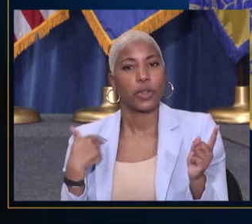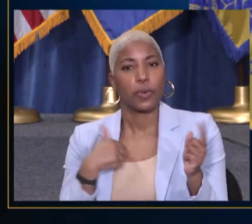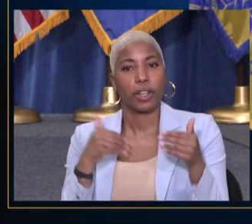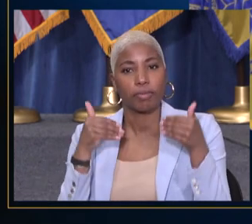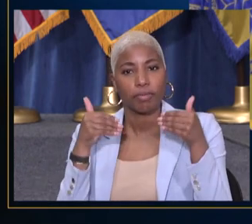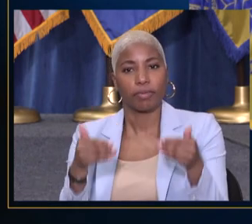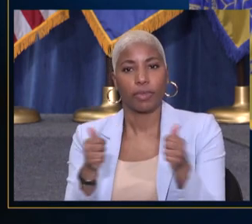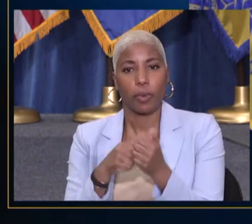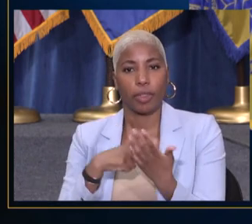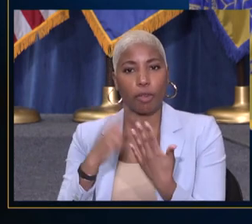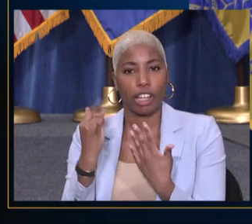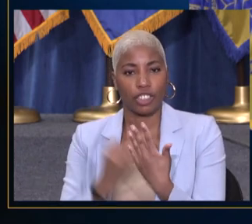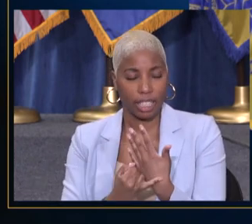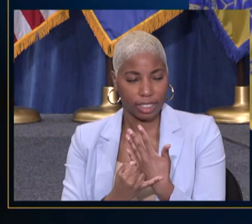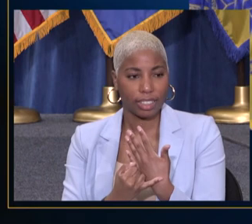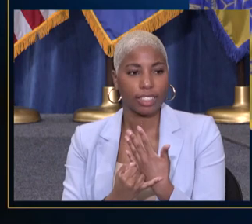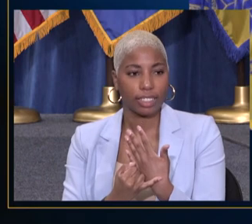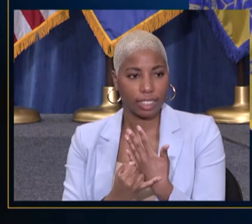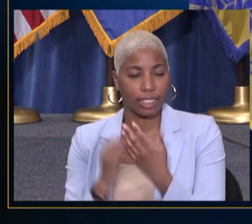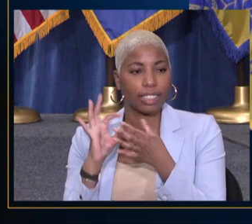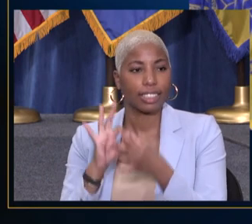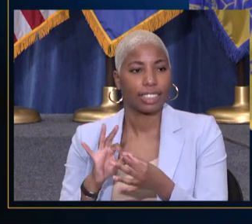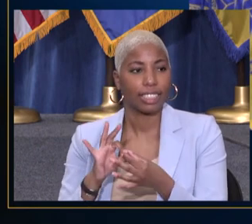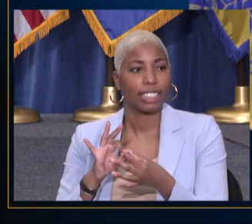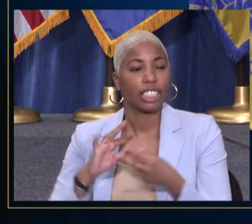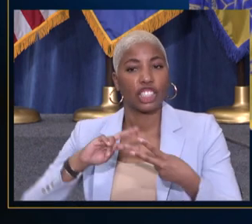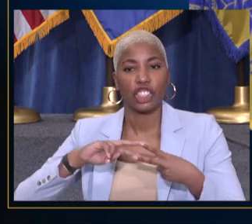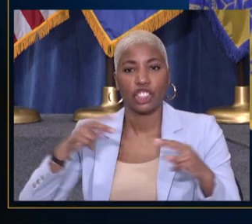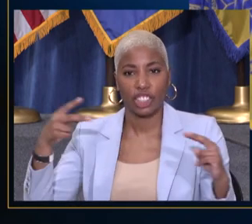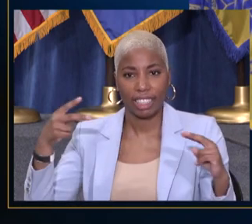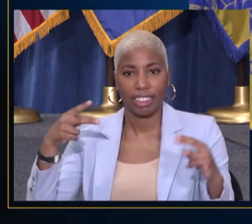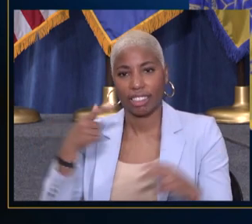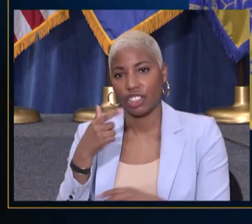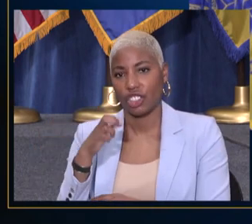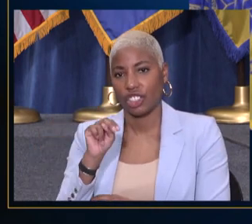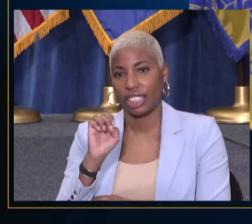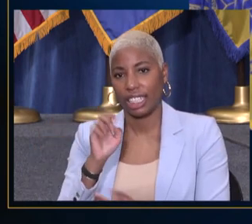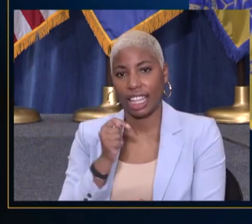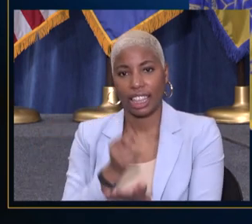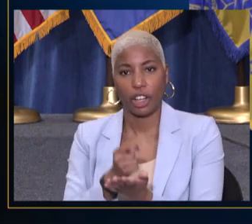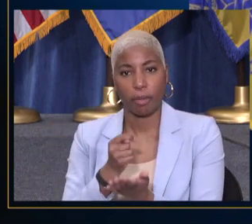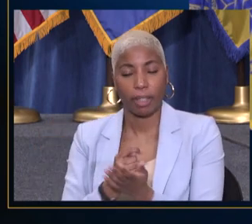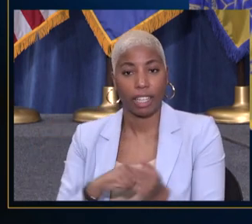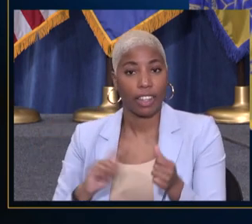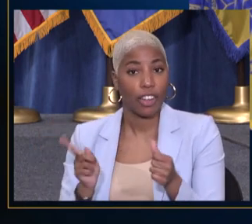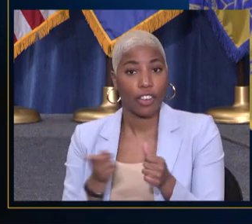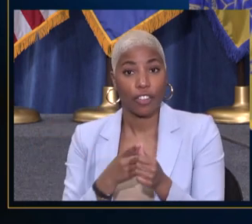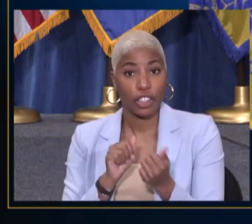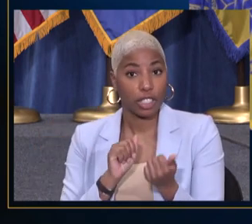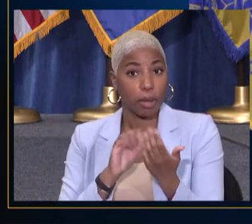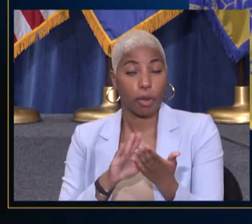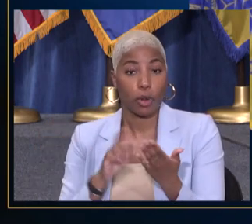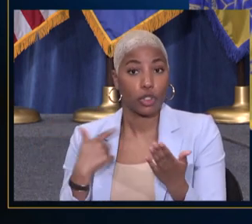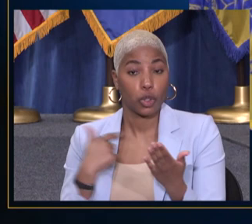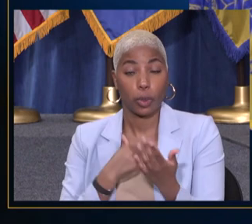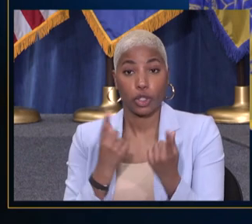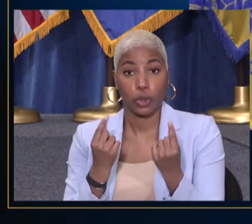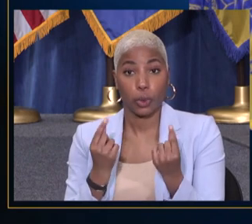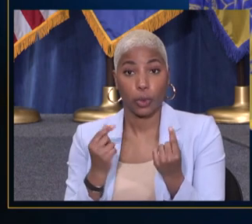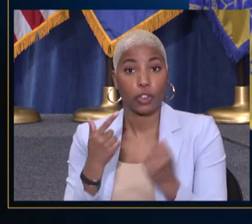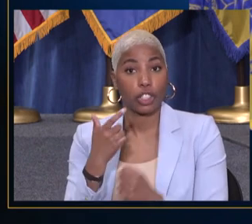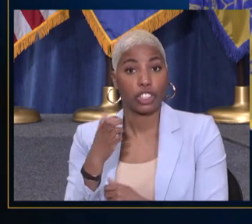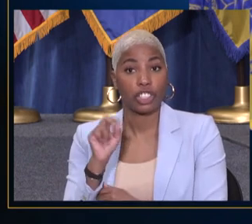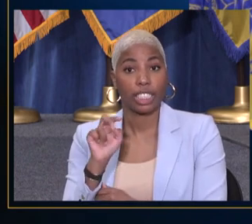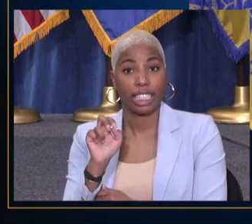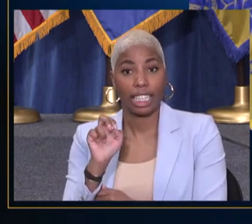project on gene therapy, where the first effort we will undertake in making gene therapy